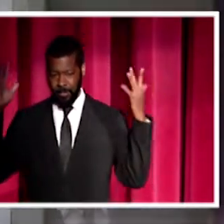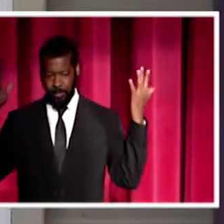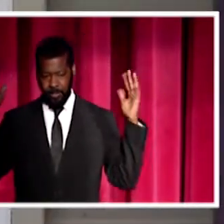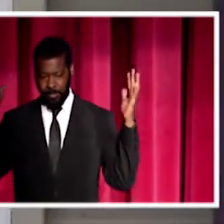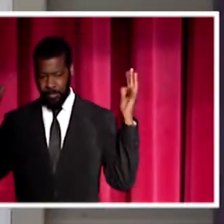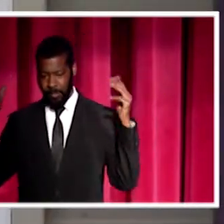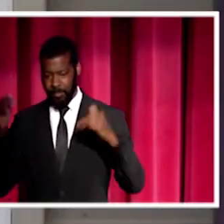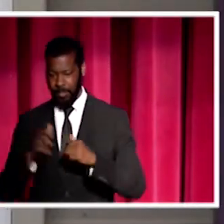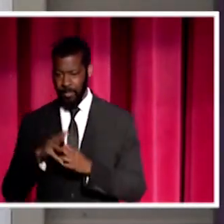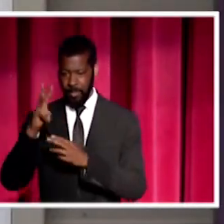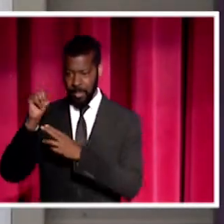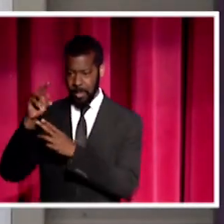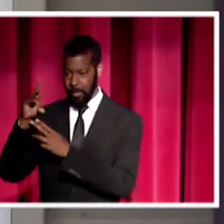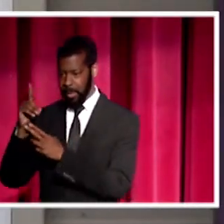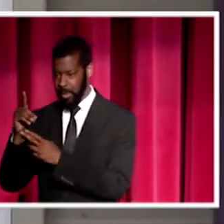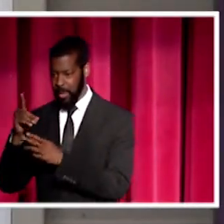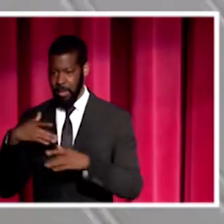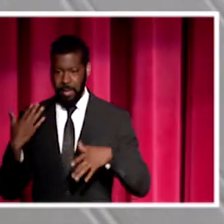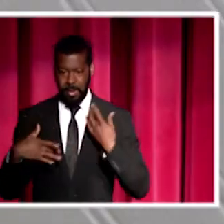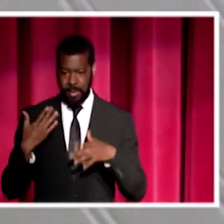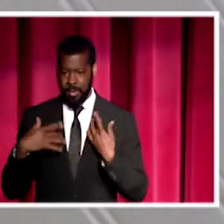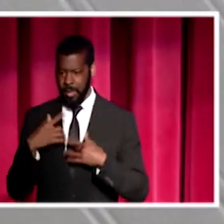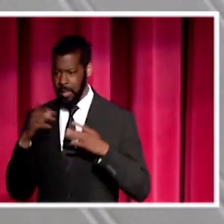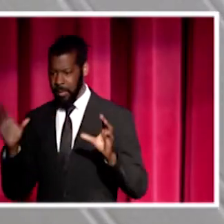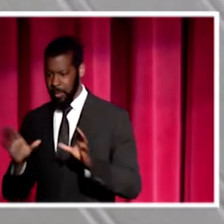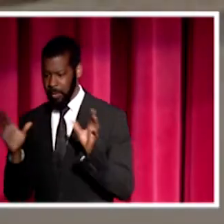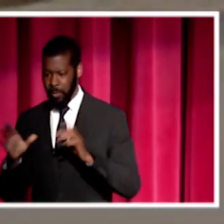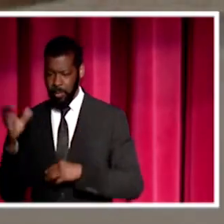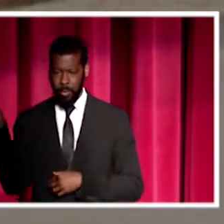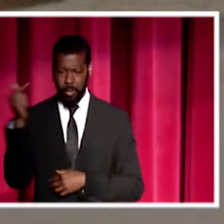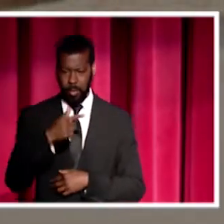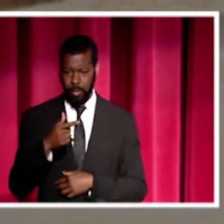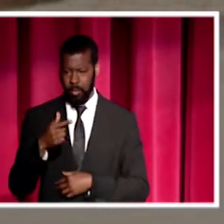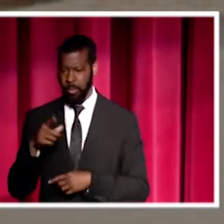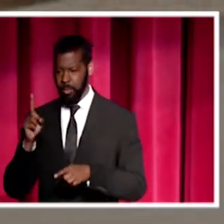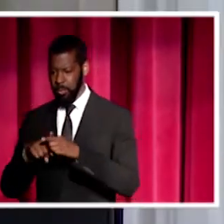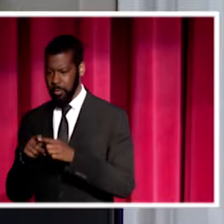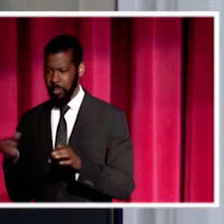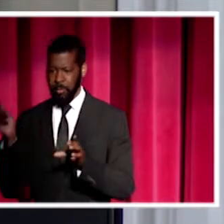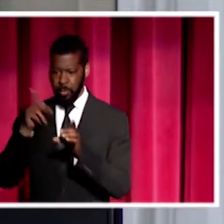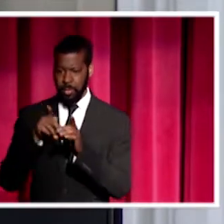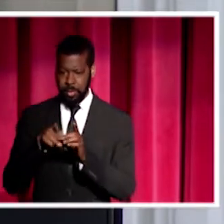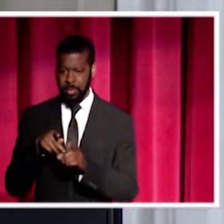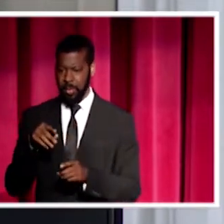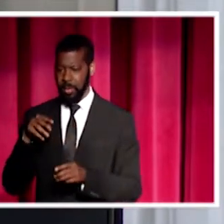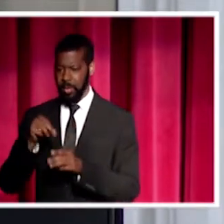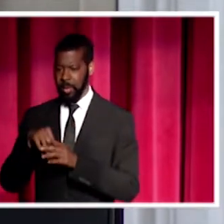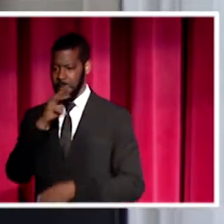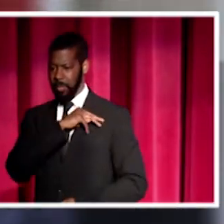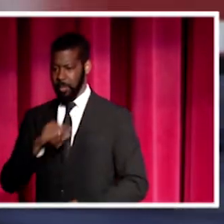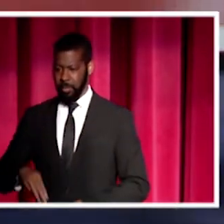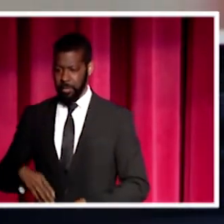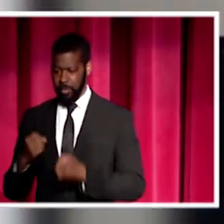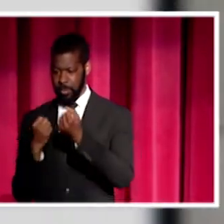The MPD enthusiastically urges everyone who is eligible to take advantage of Mayor Bowser's voucher